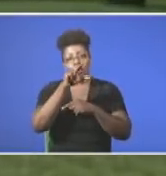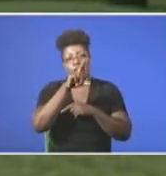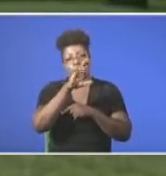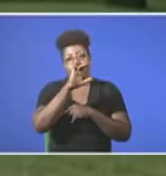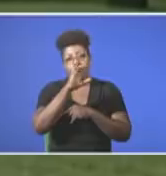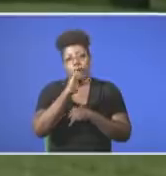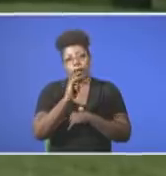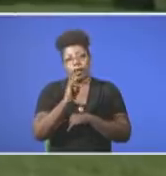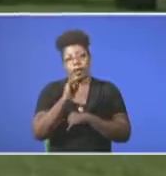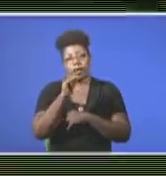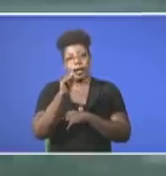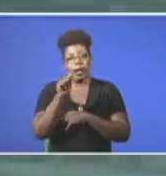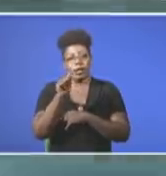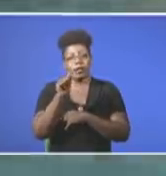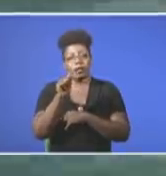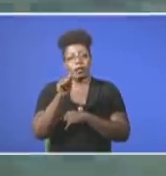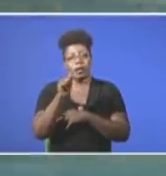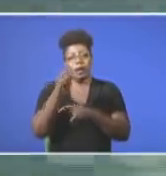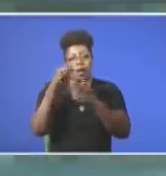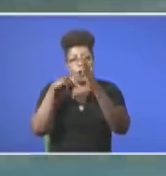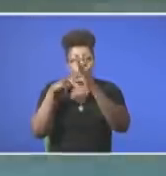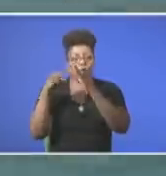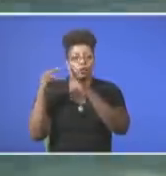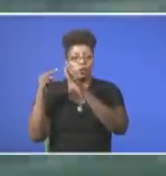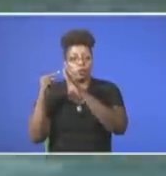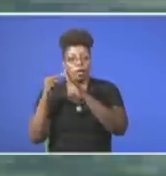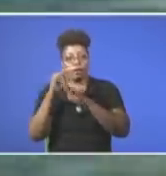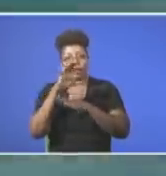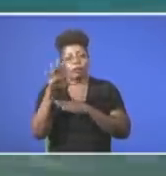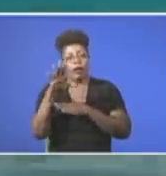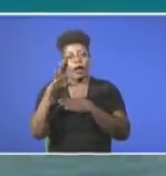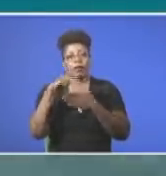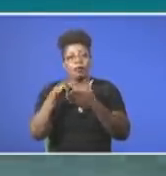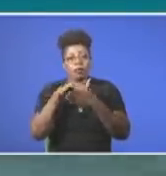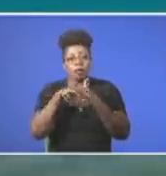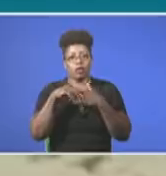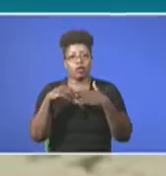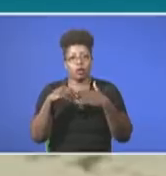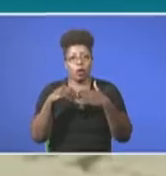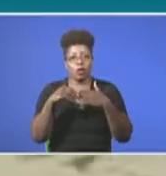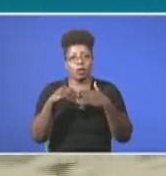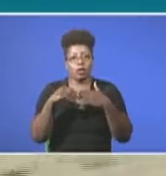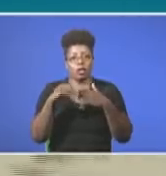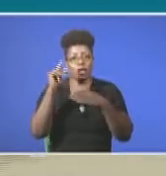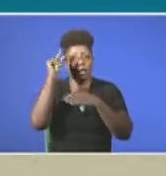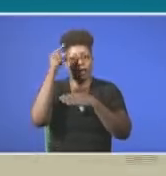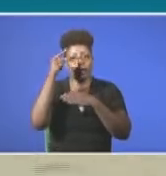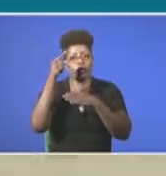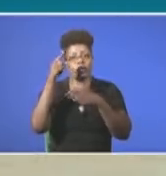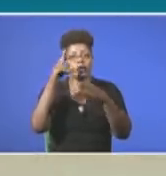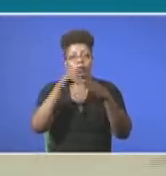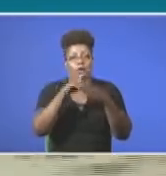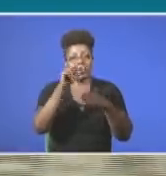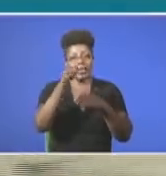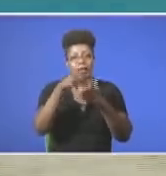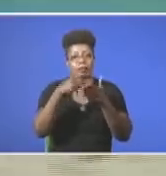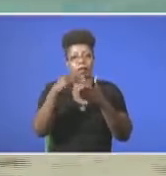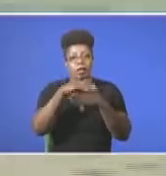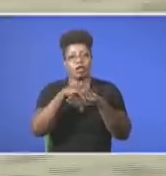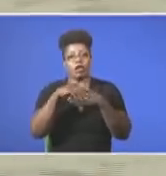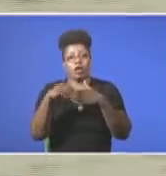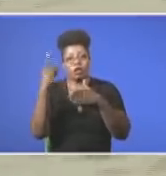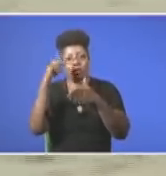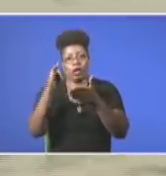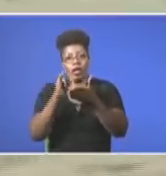for $65 million. The government recently made a deposit of $10 million for the purchase of the beachfront